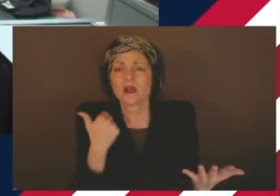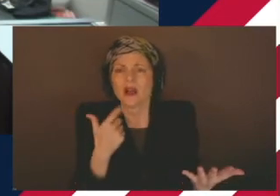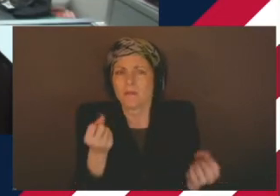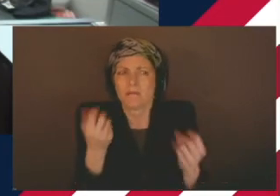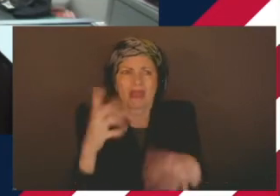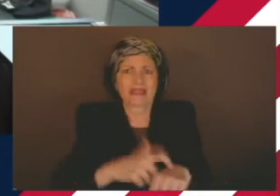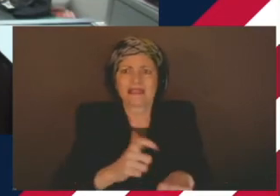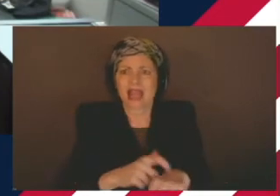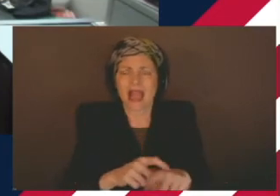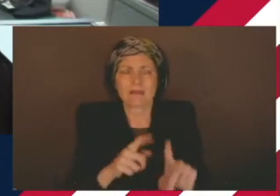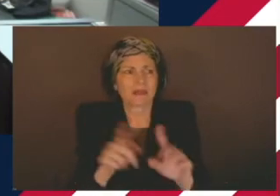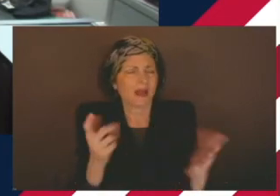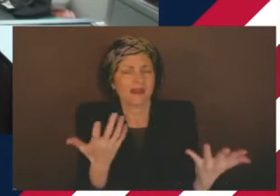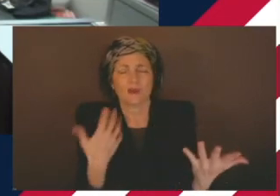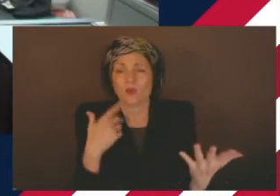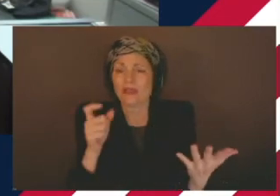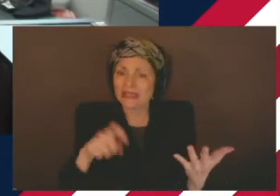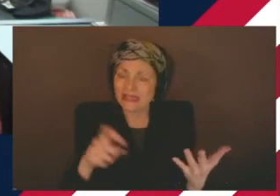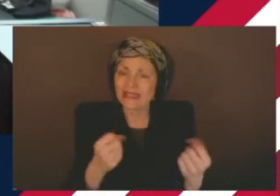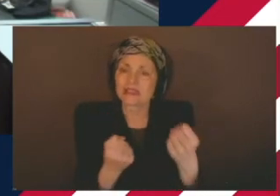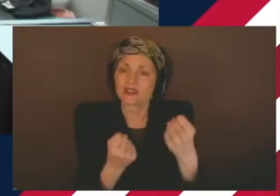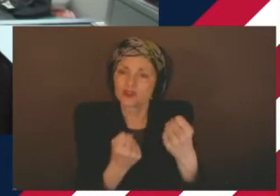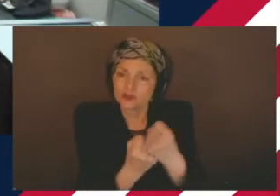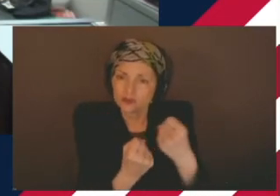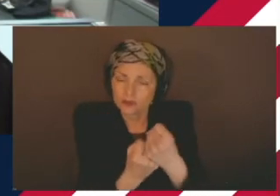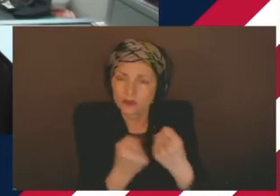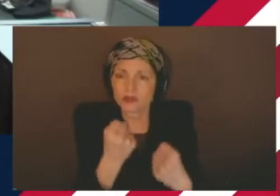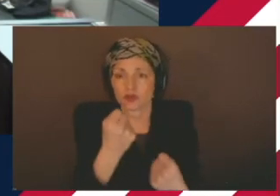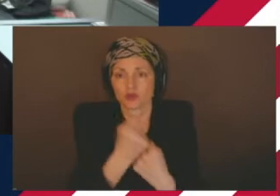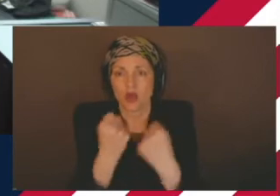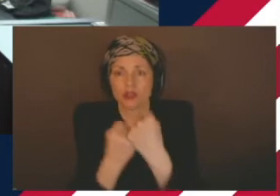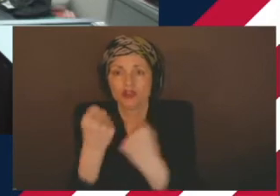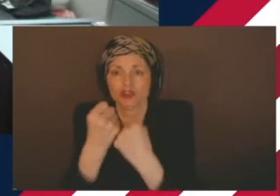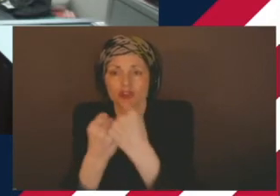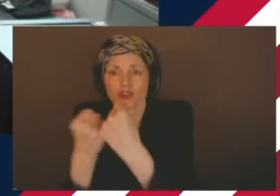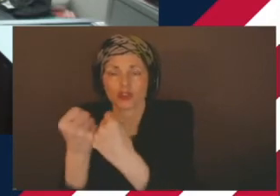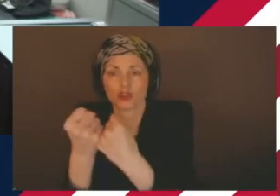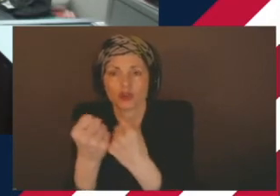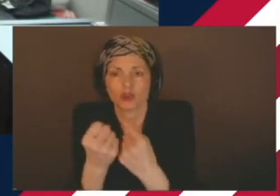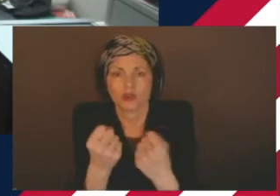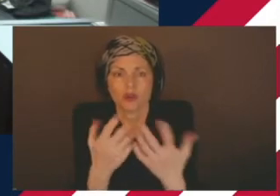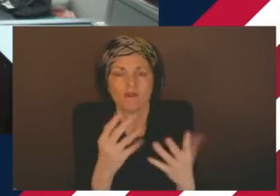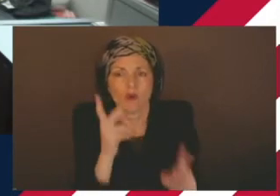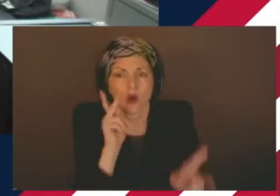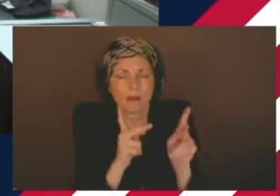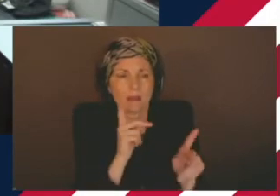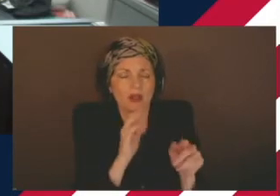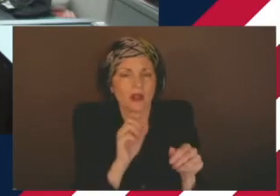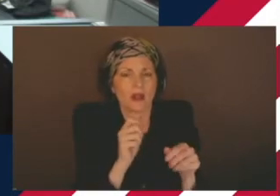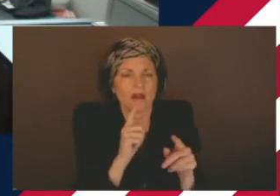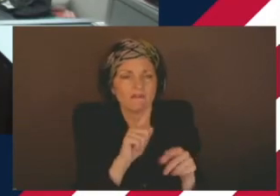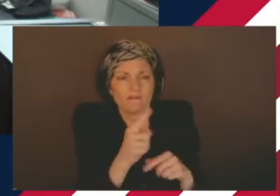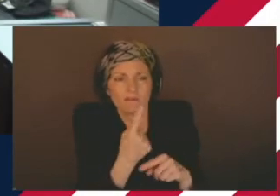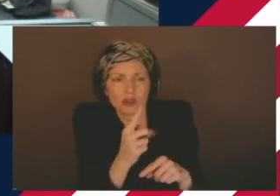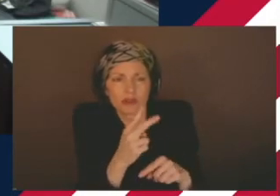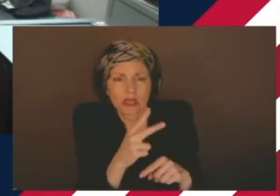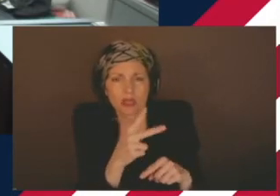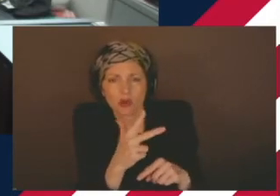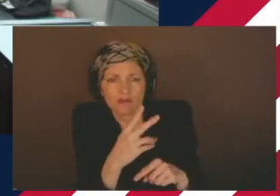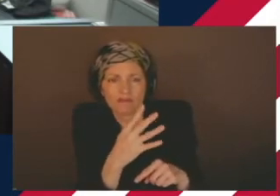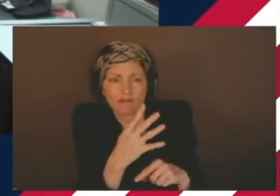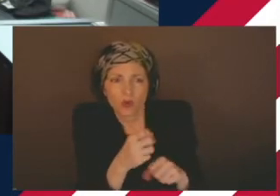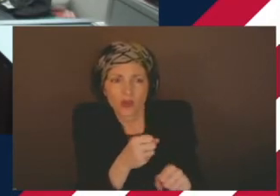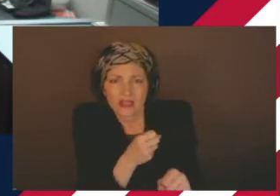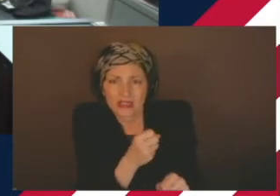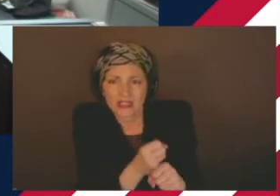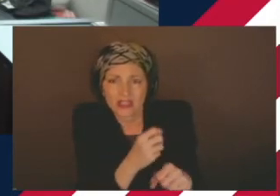infrastructure, a recovery-oriented system of care that gets people past those first couple of years and past that fifth year. Surgeon General Vivek